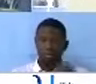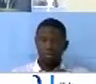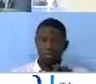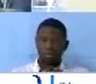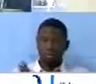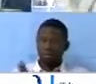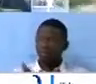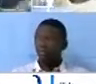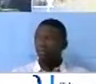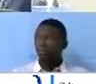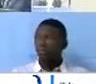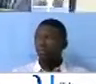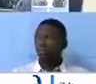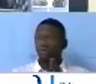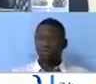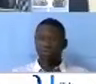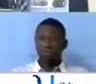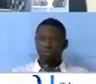one.